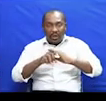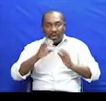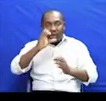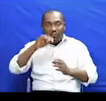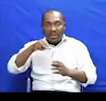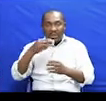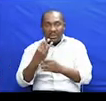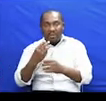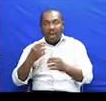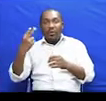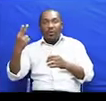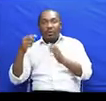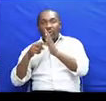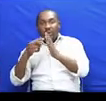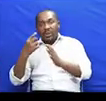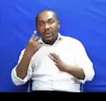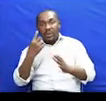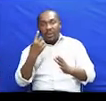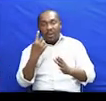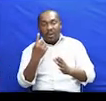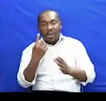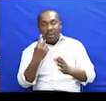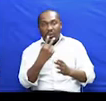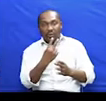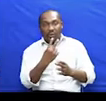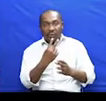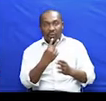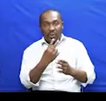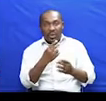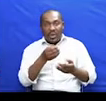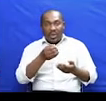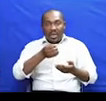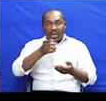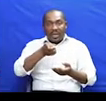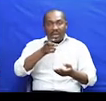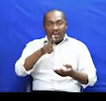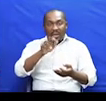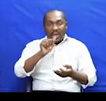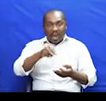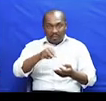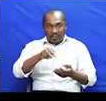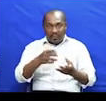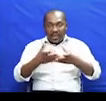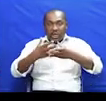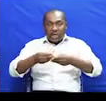was 2.12 gram of metal carbonate were dissolved into